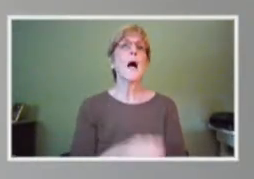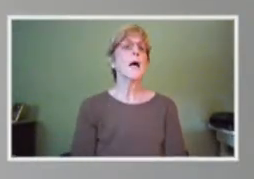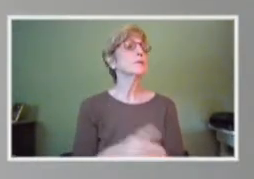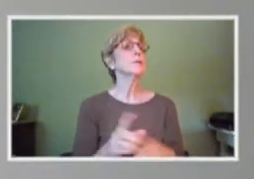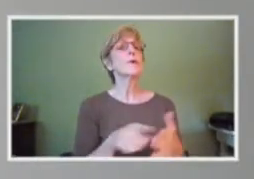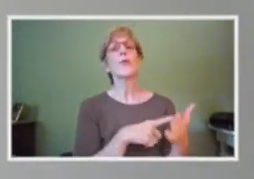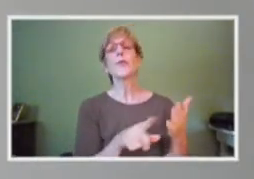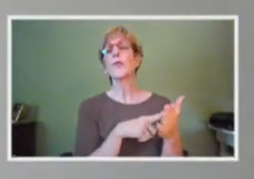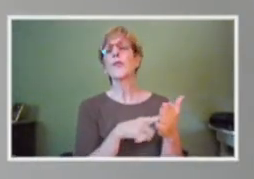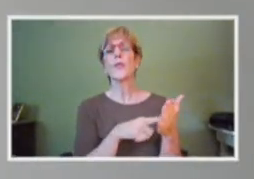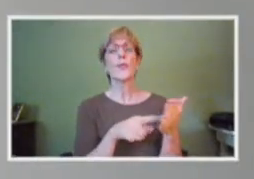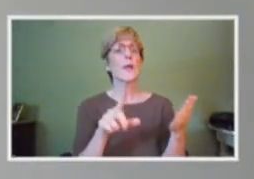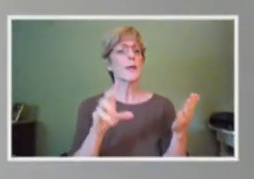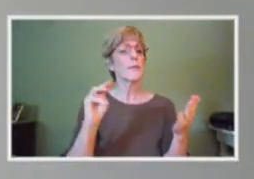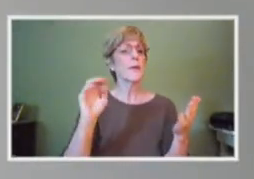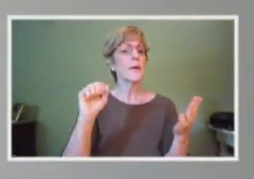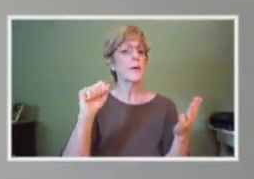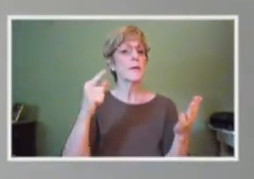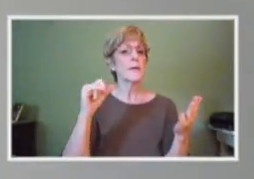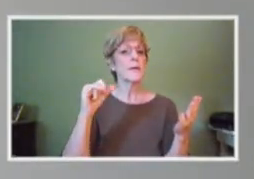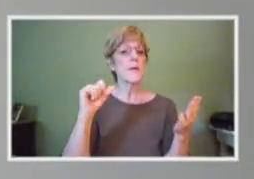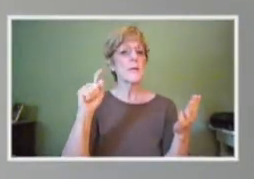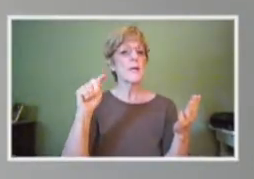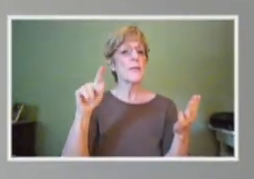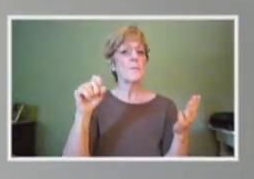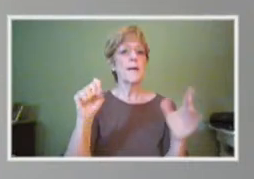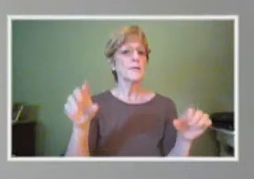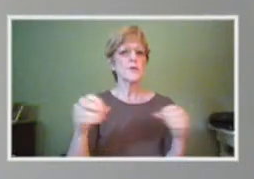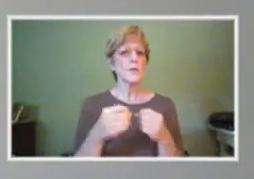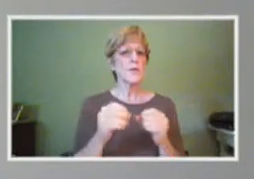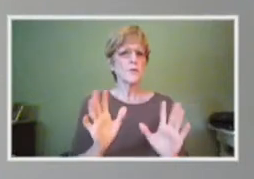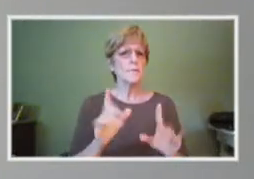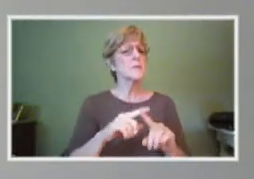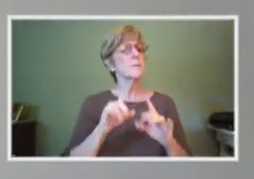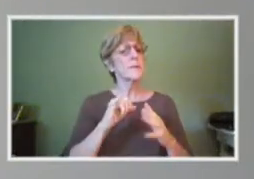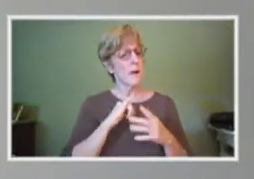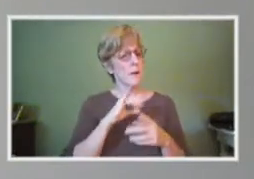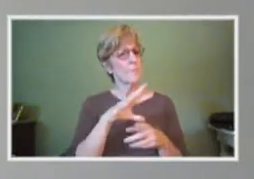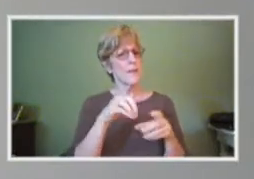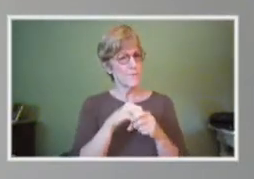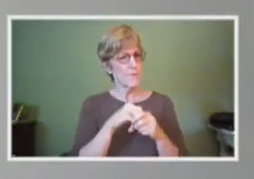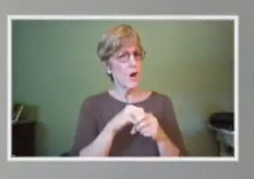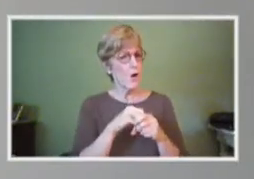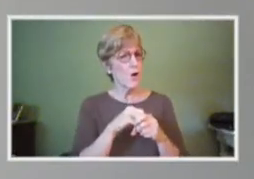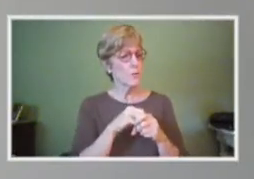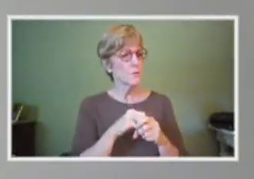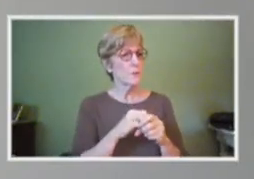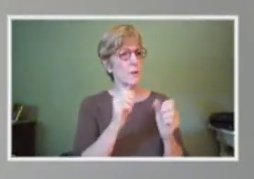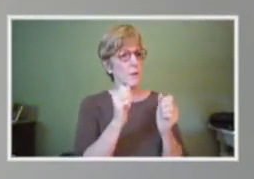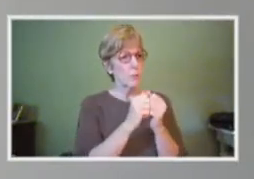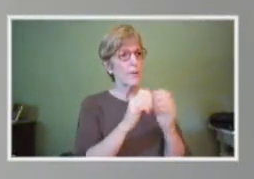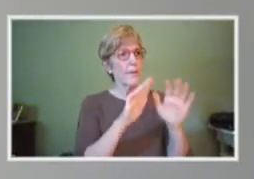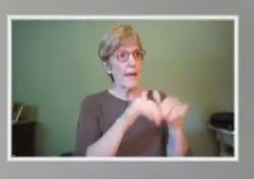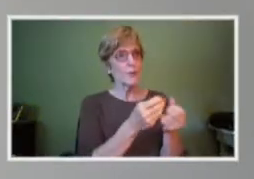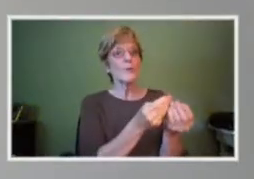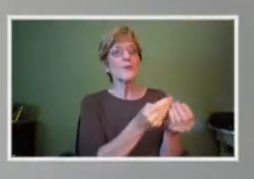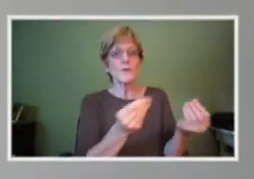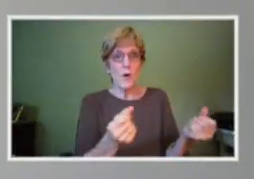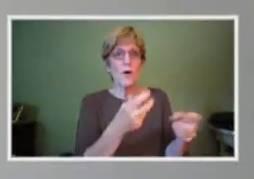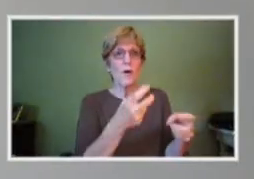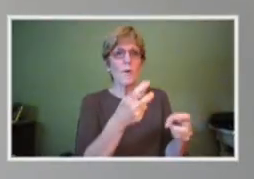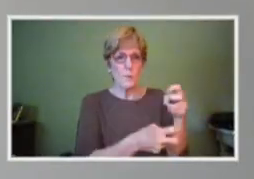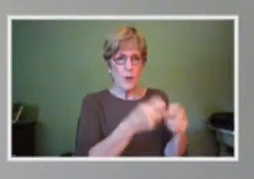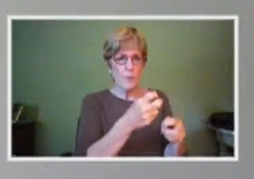the magistrate's office in the system, but I'm going to be involved heavily in the solution to this. And as we